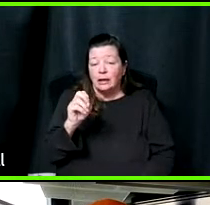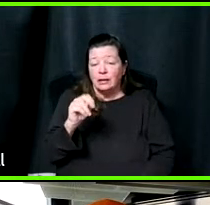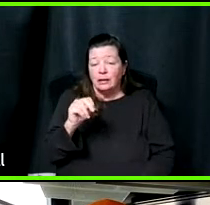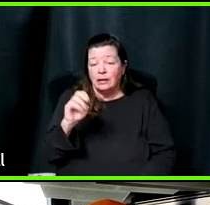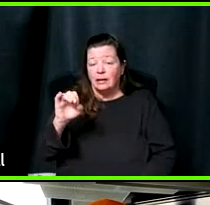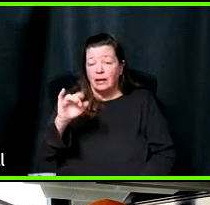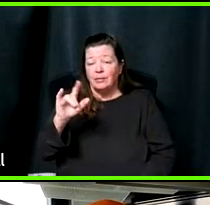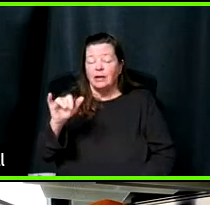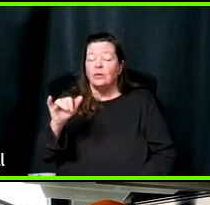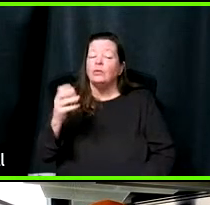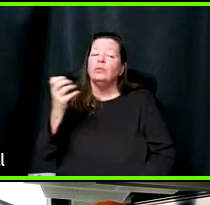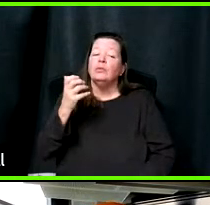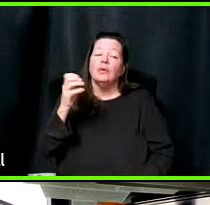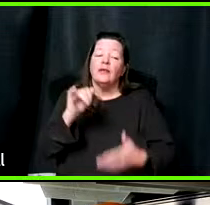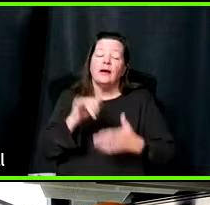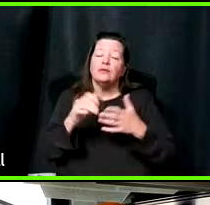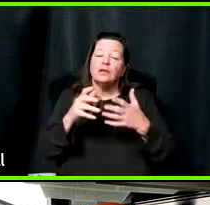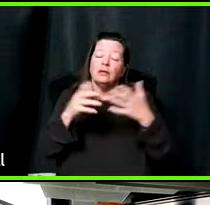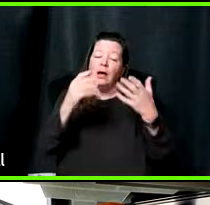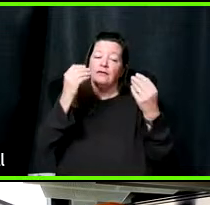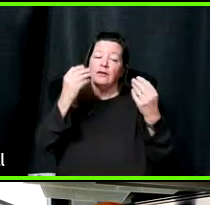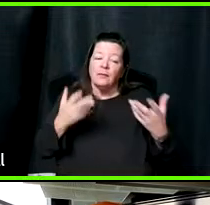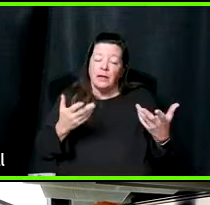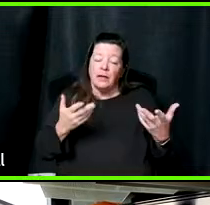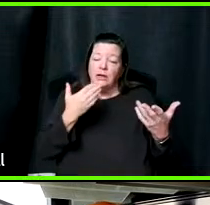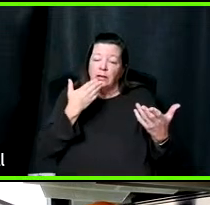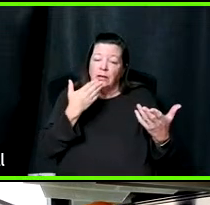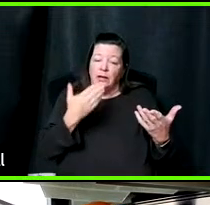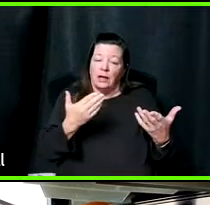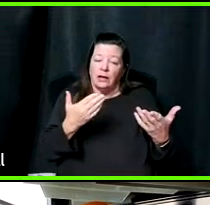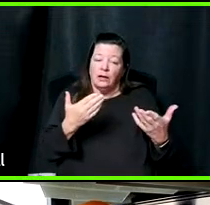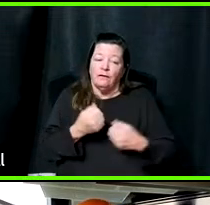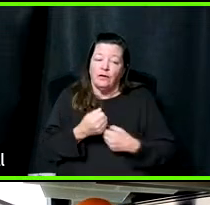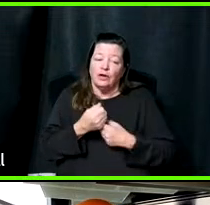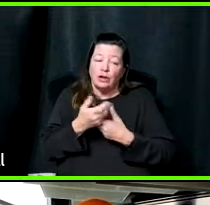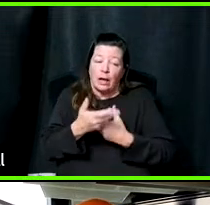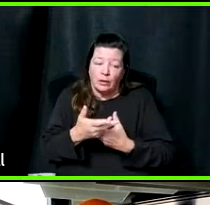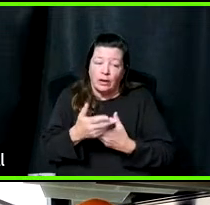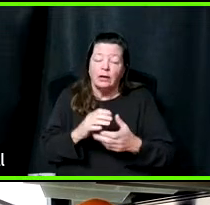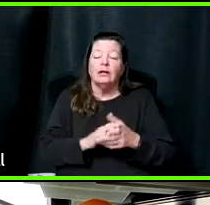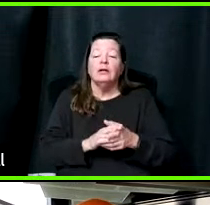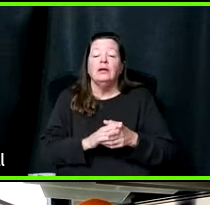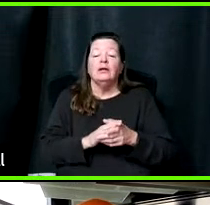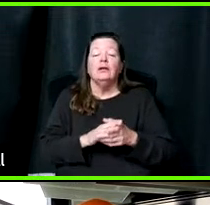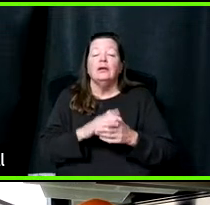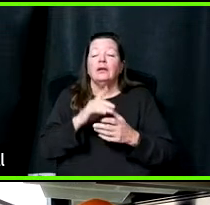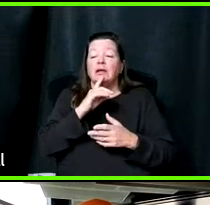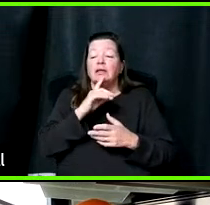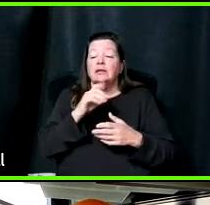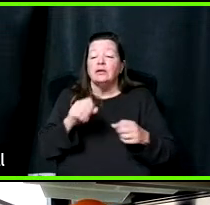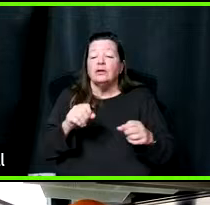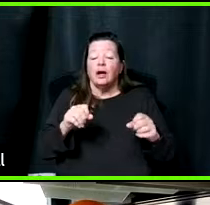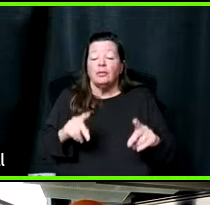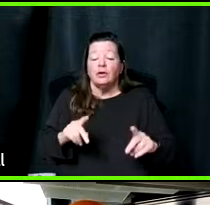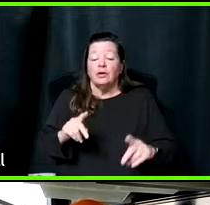So that was a lot of information. Thank you for sharing. Is there an opportunity if, as ESG